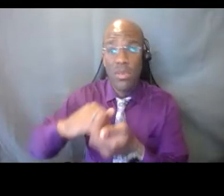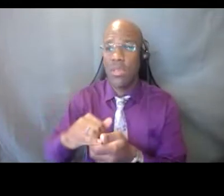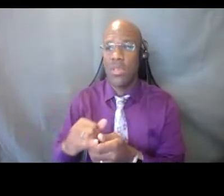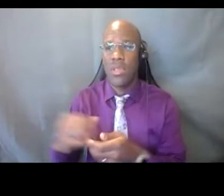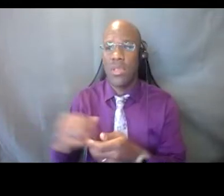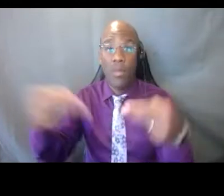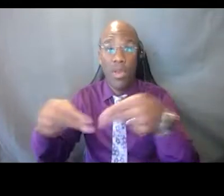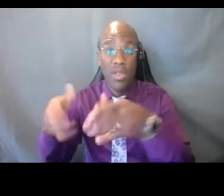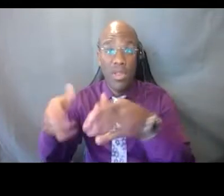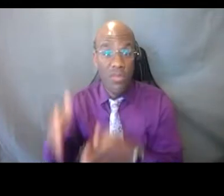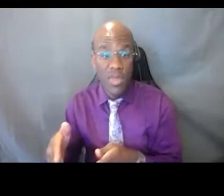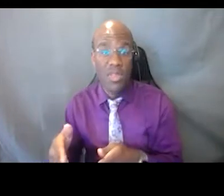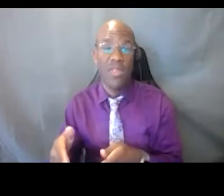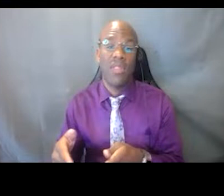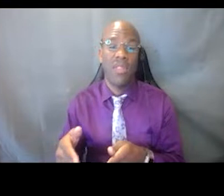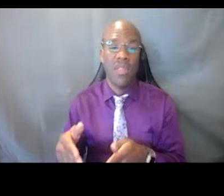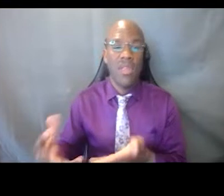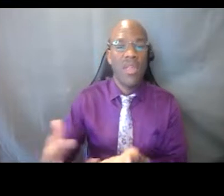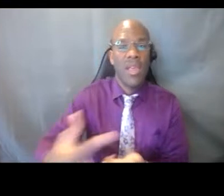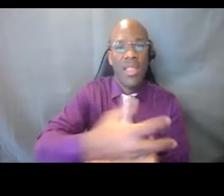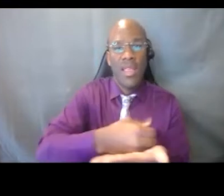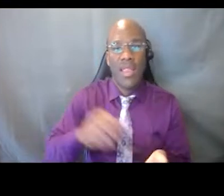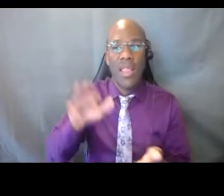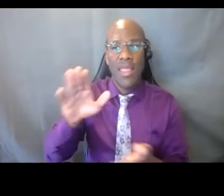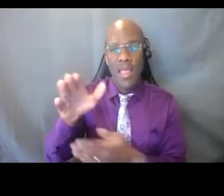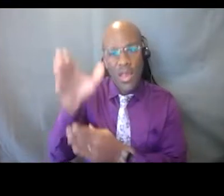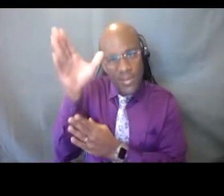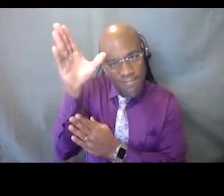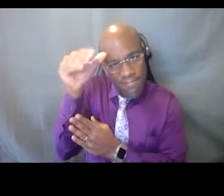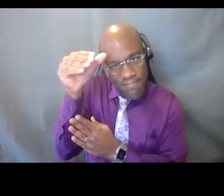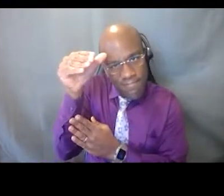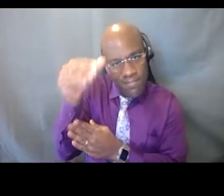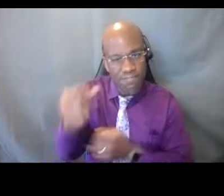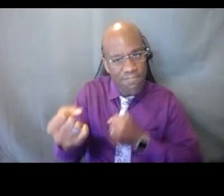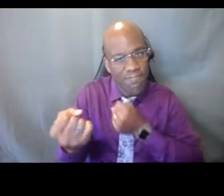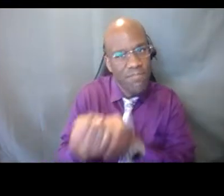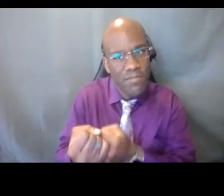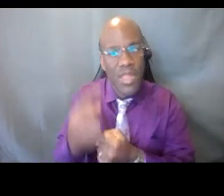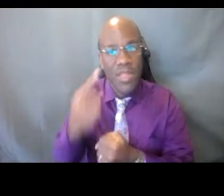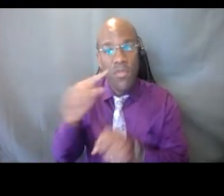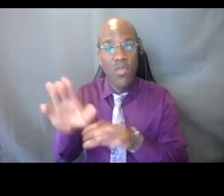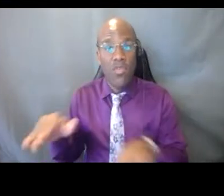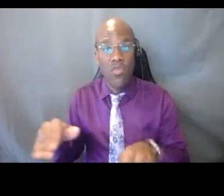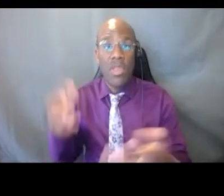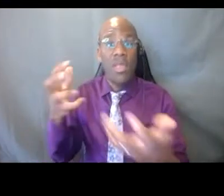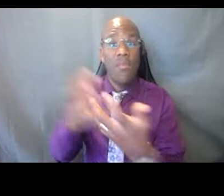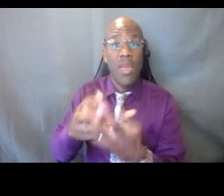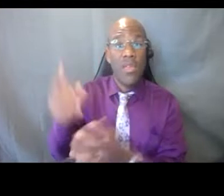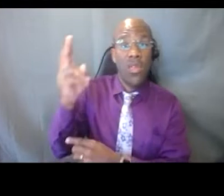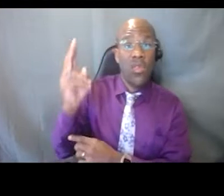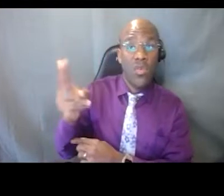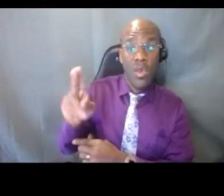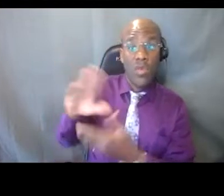their perseverance for advocacy for their children to historical accounts of resistance from